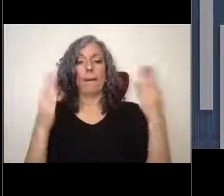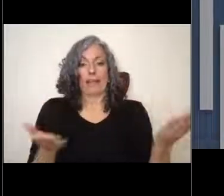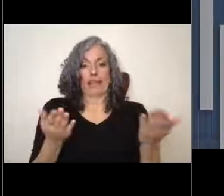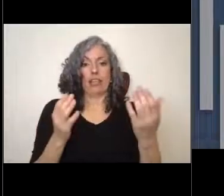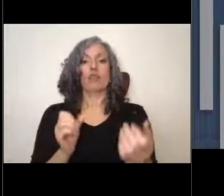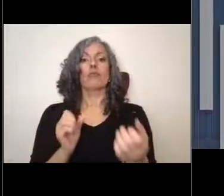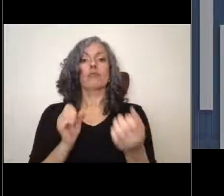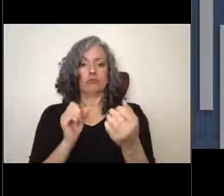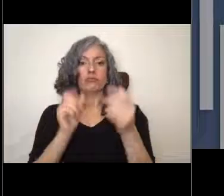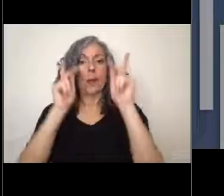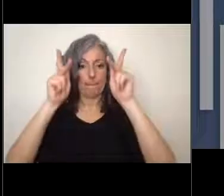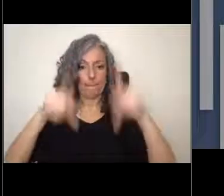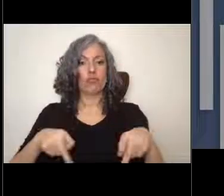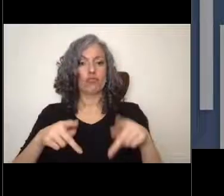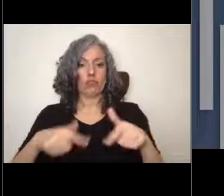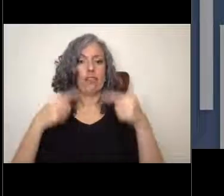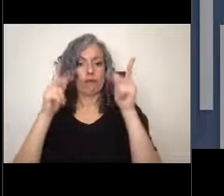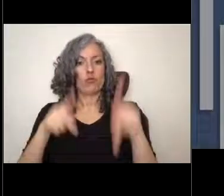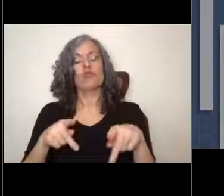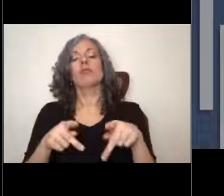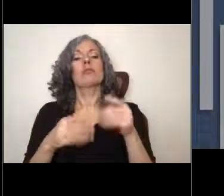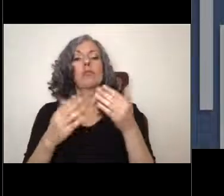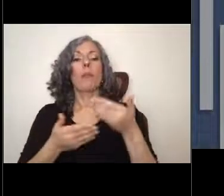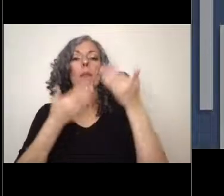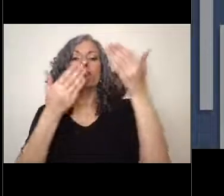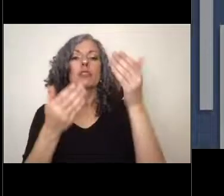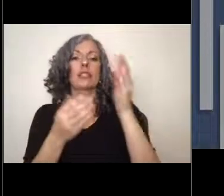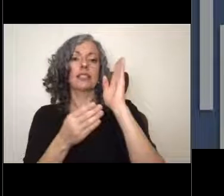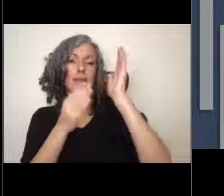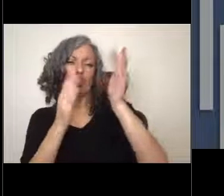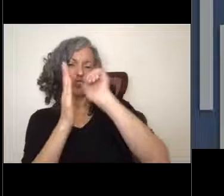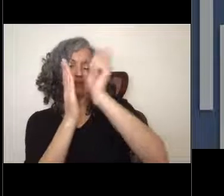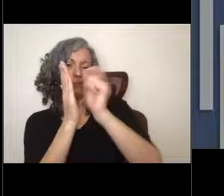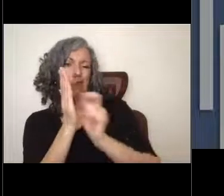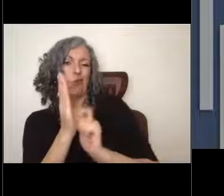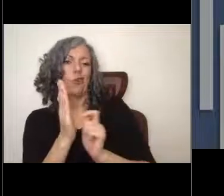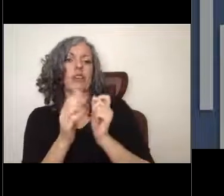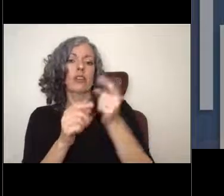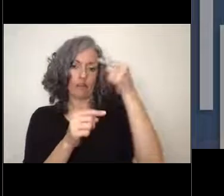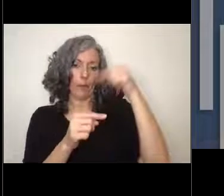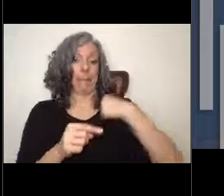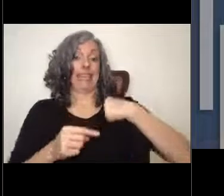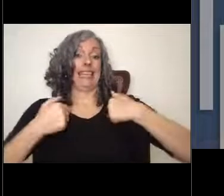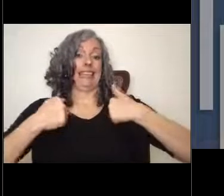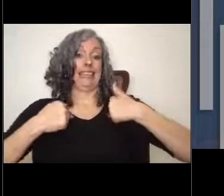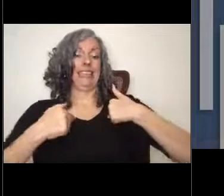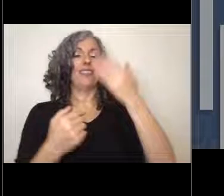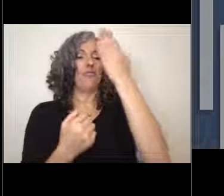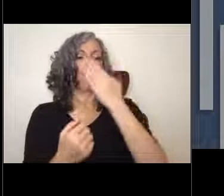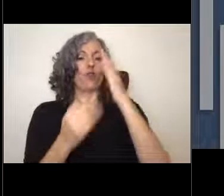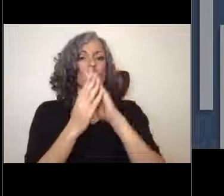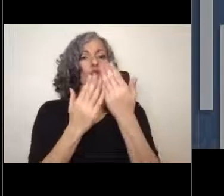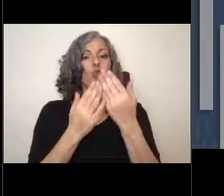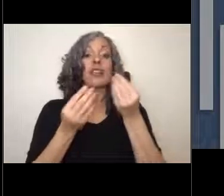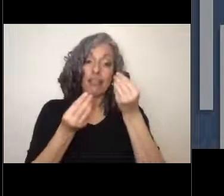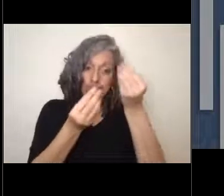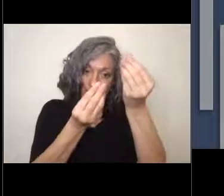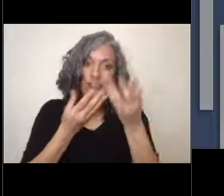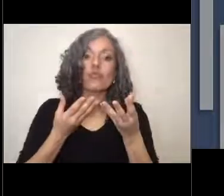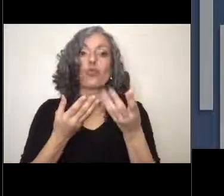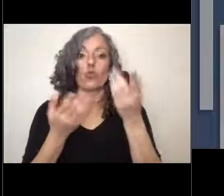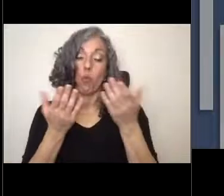please submit a speaker slip to the clerk, and that's me, and the speaker slips are available near the front door, and to let us know you want to comment on an